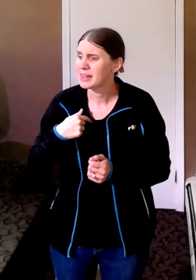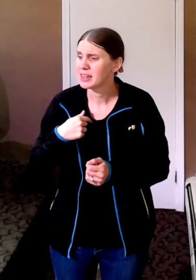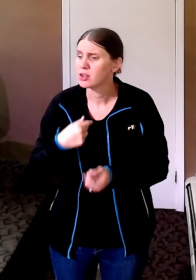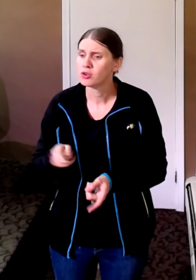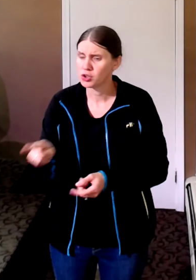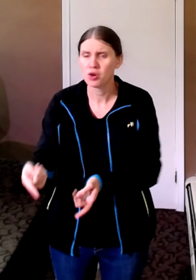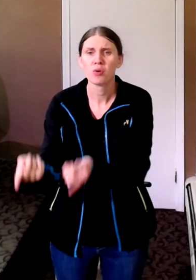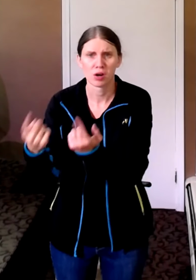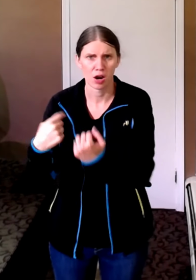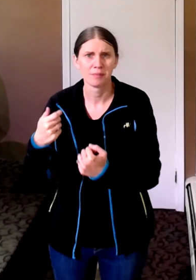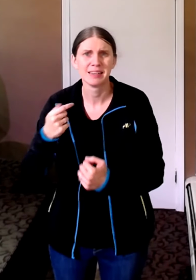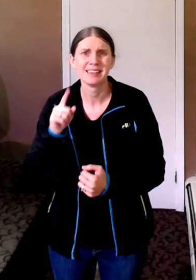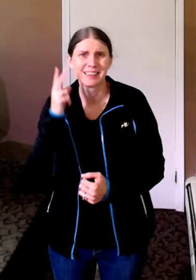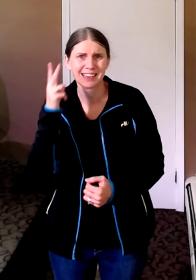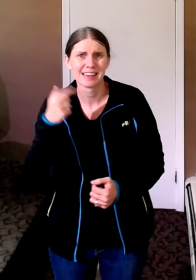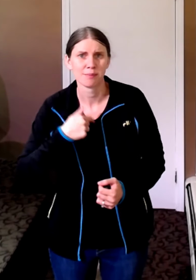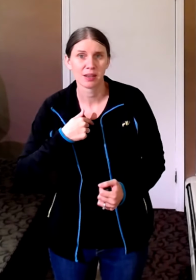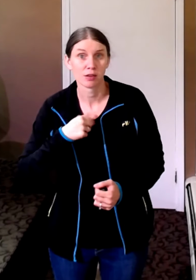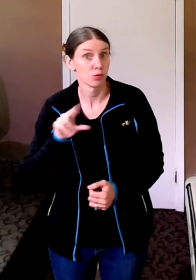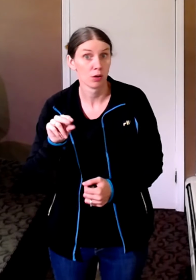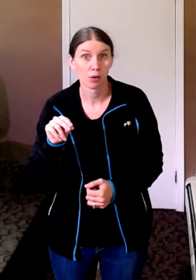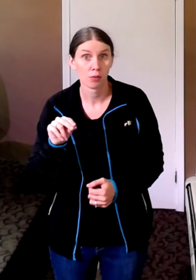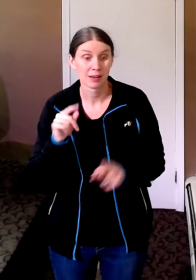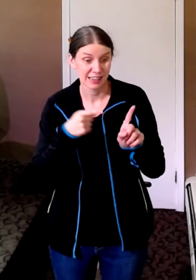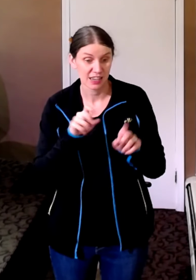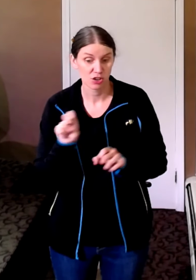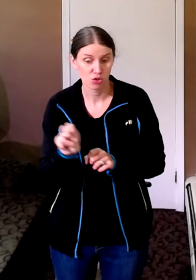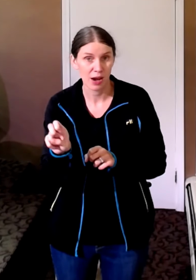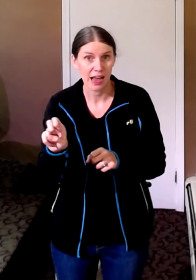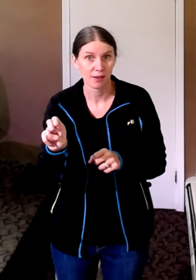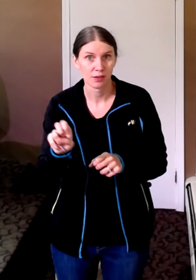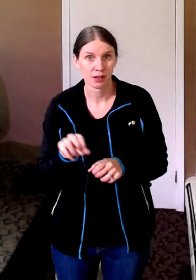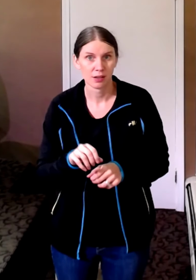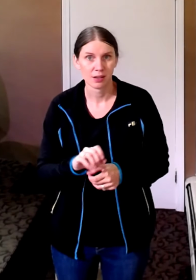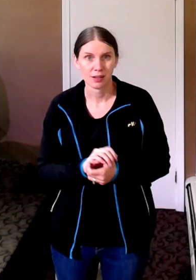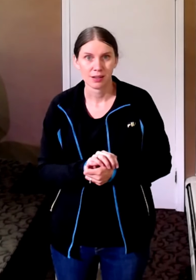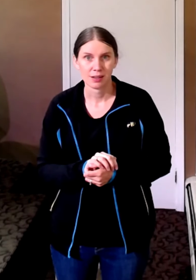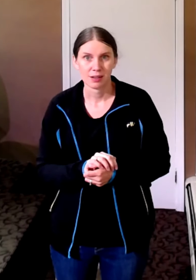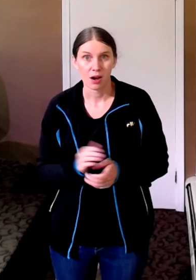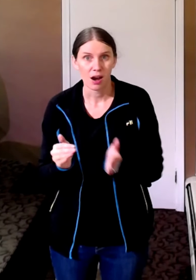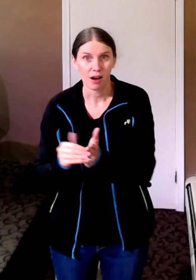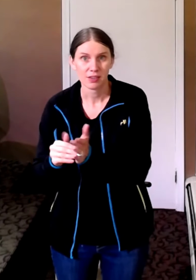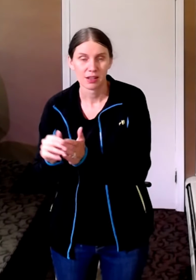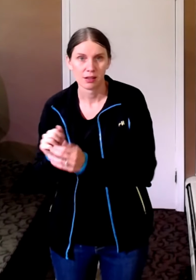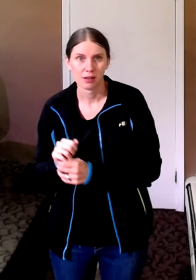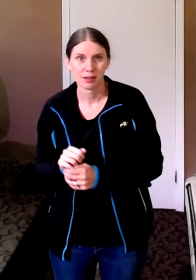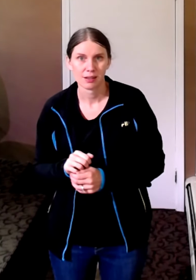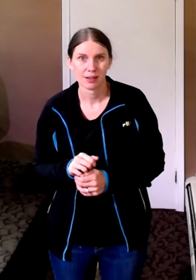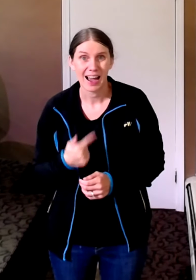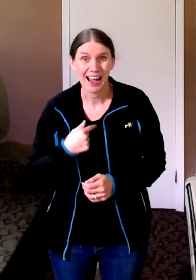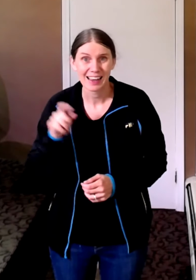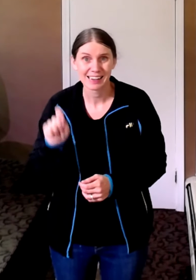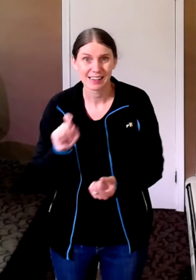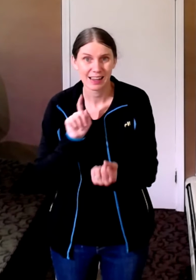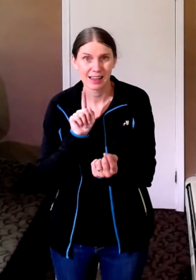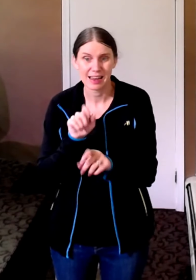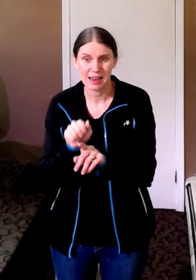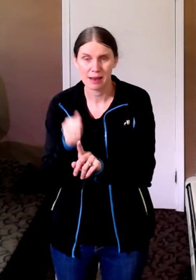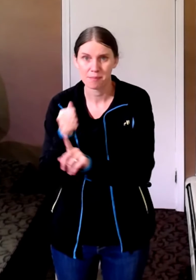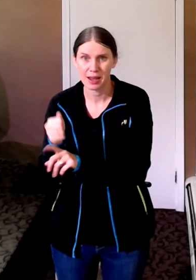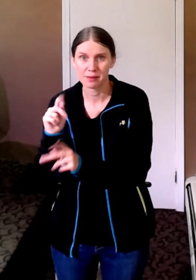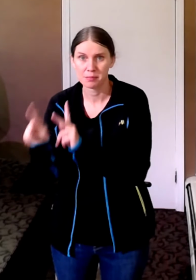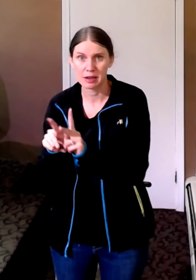me. He went and moved around and said, look, I need to have an impact on more